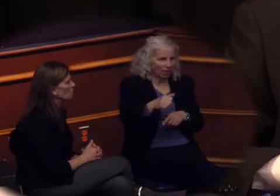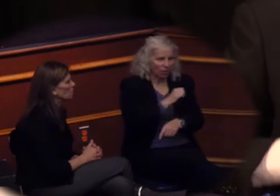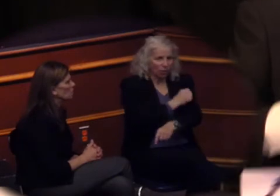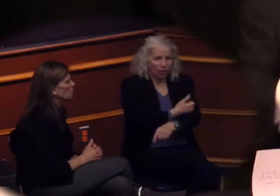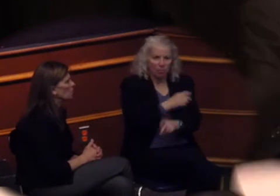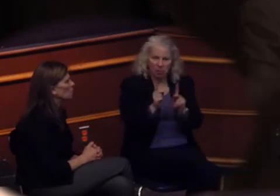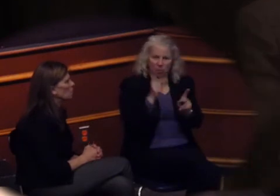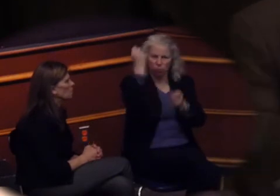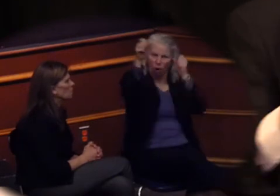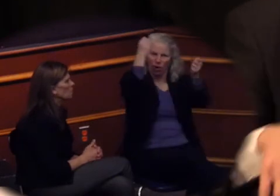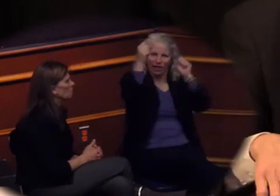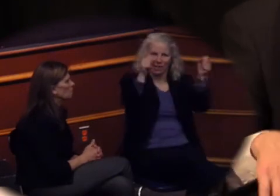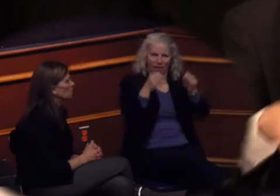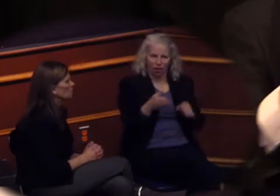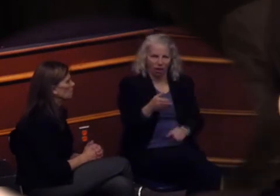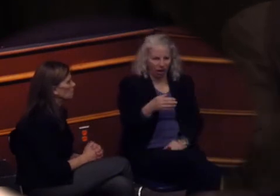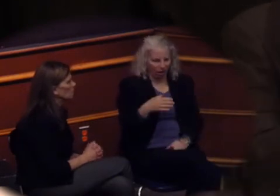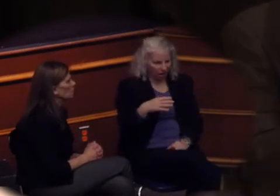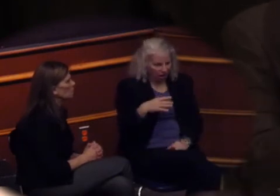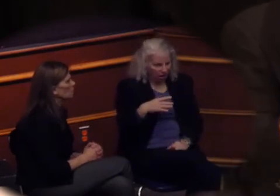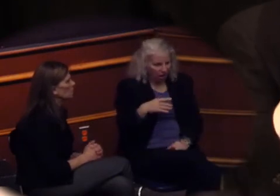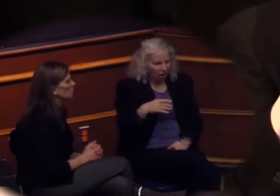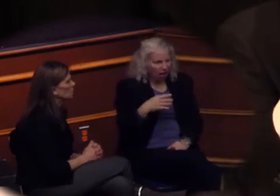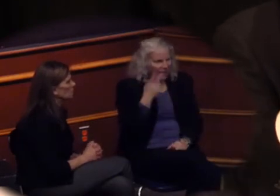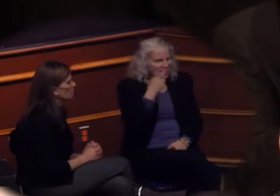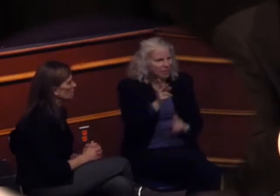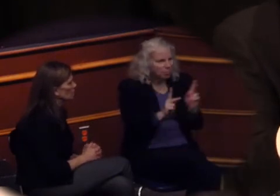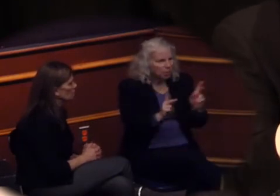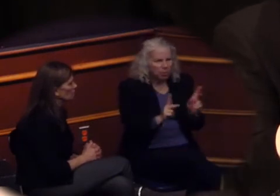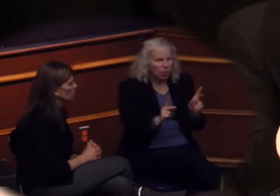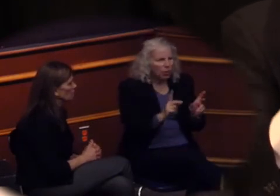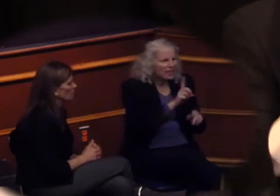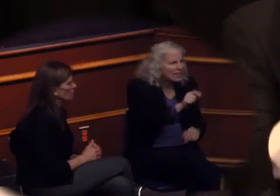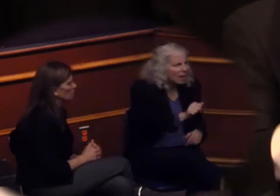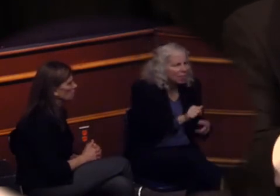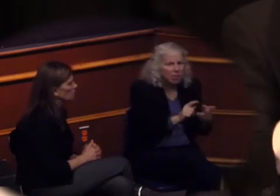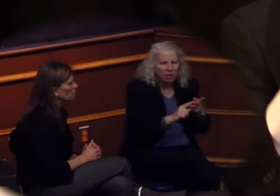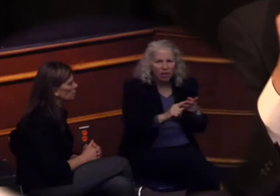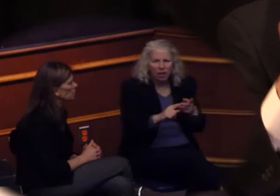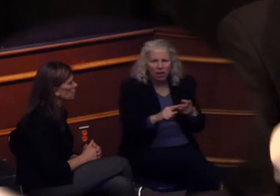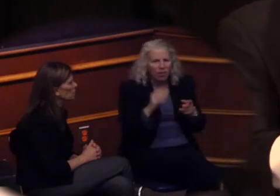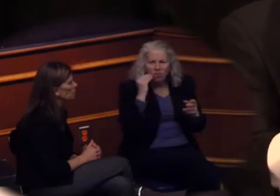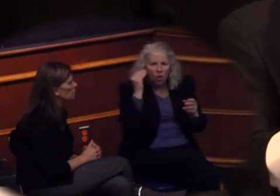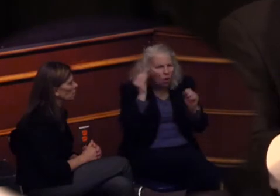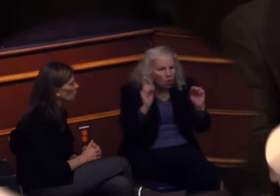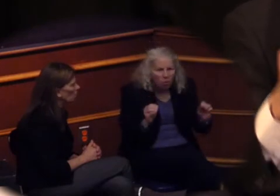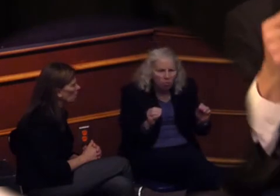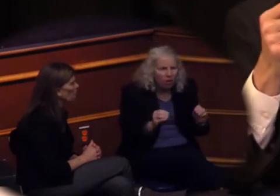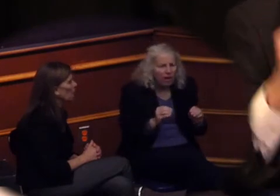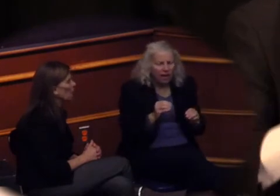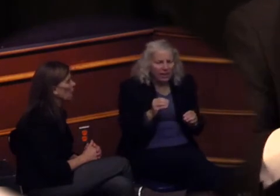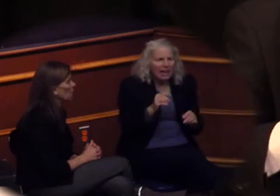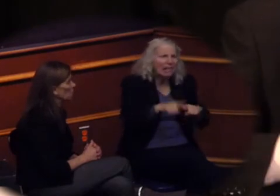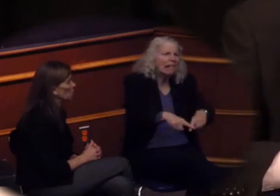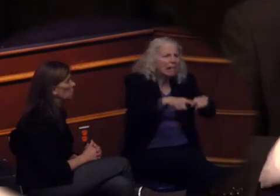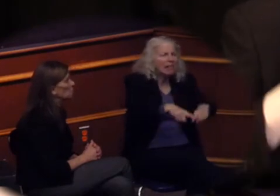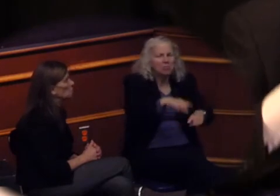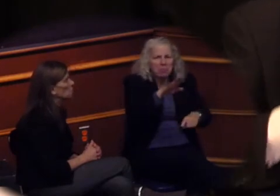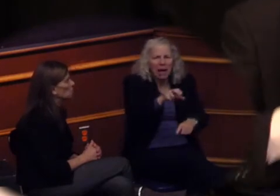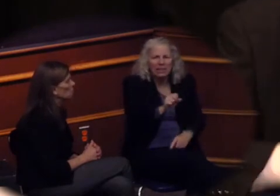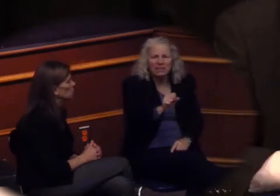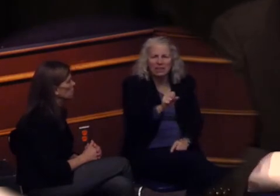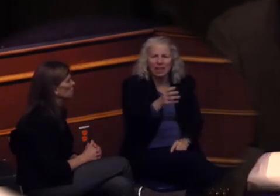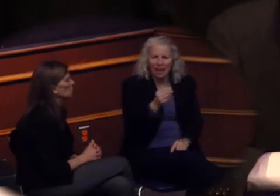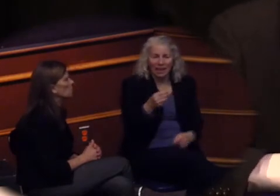protest it. I'll tell you, you look into their eyes, you see handicapped people, you see homeless people. This is their lifeline, and he's considering cutting